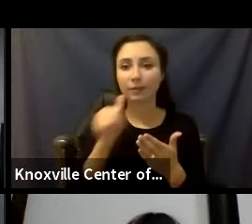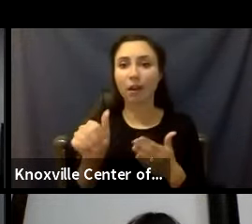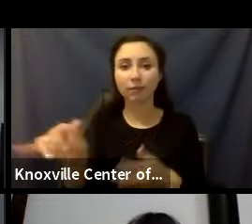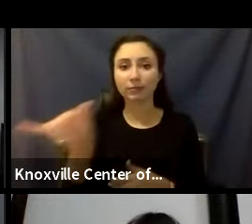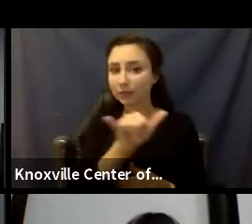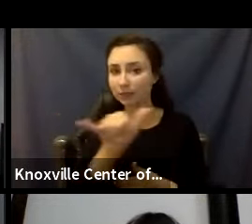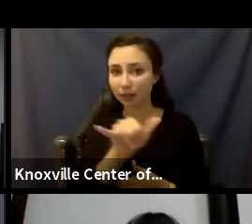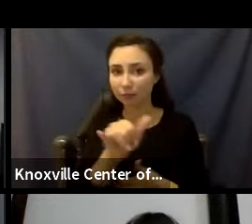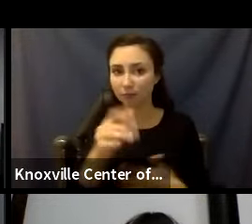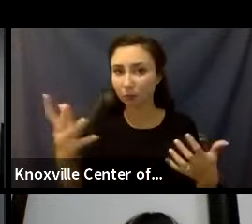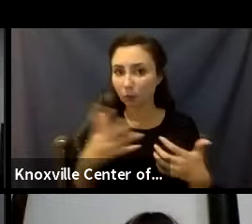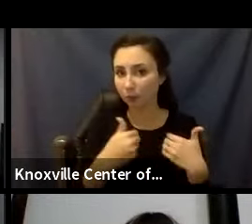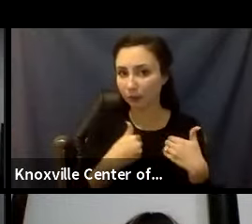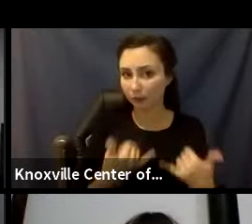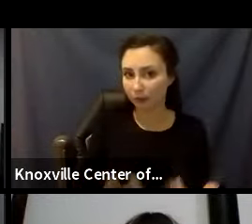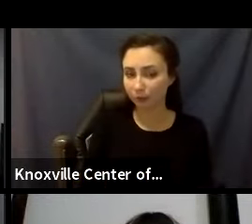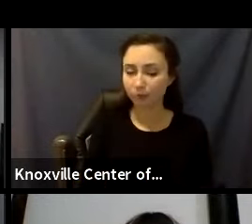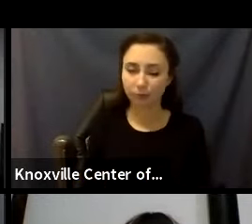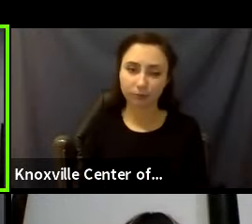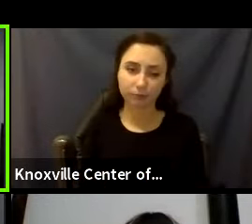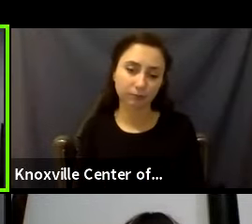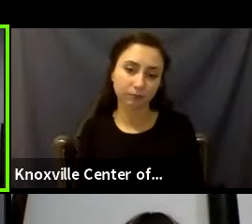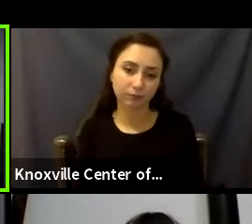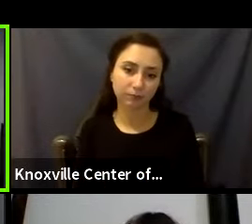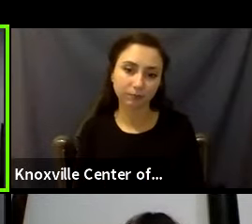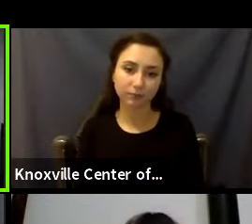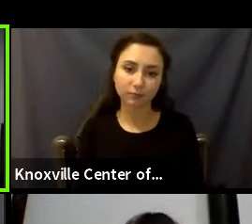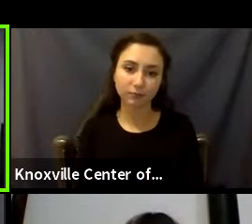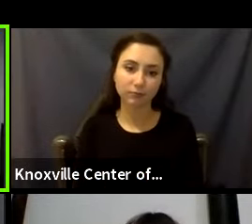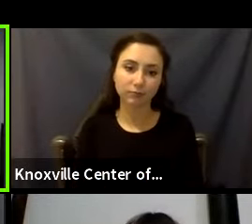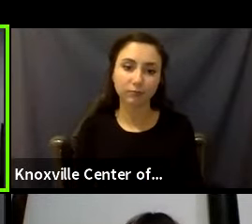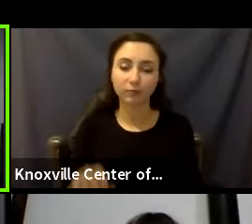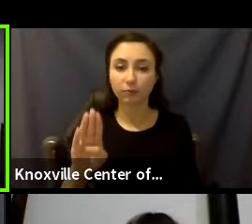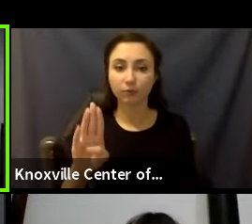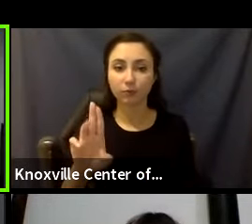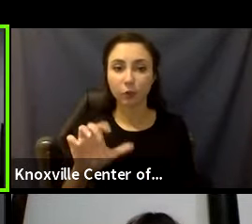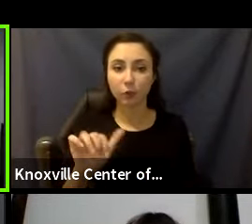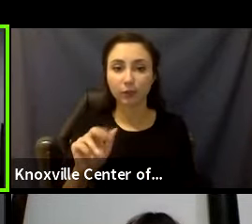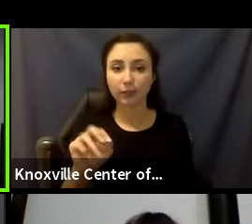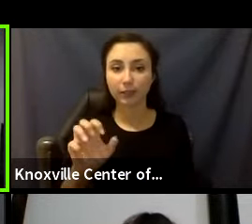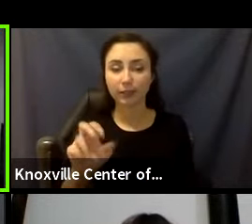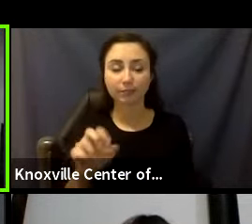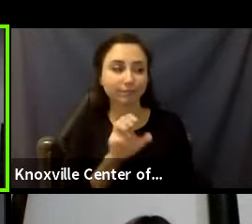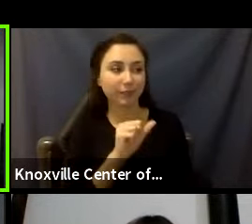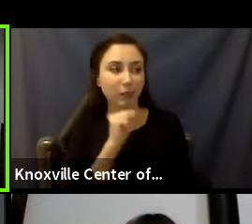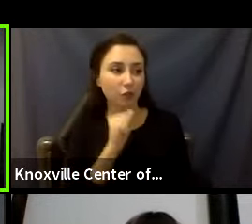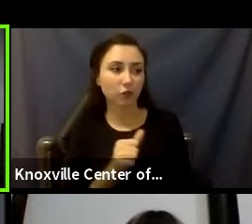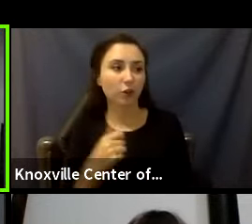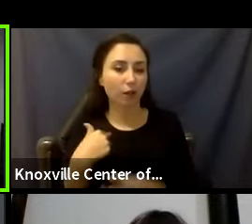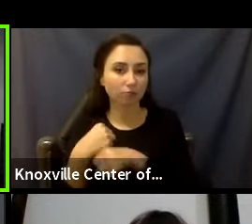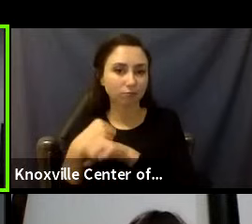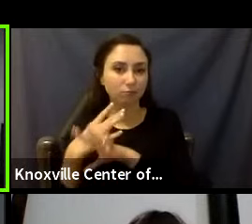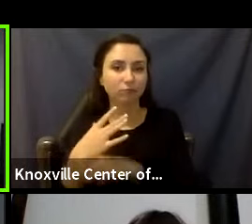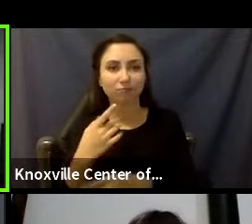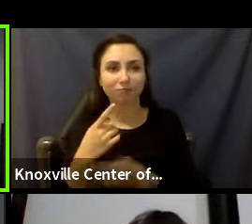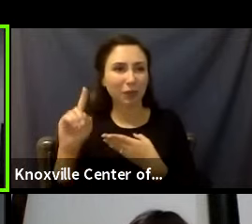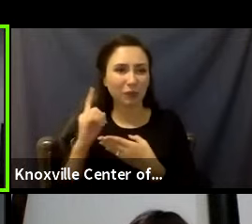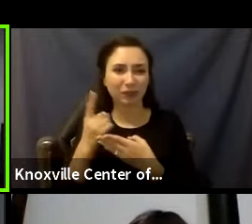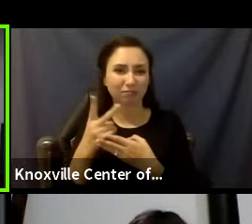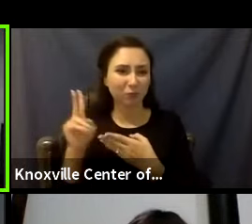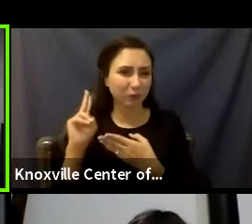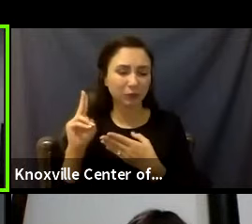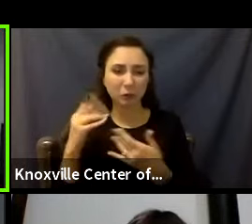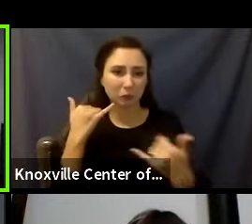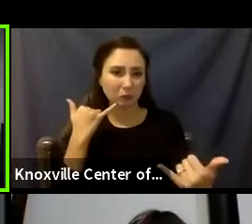in place right now. Yeah, they're not. I was on a call last week or this week, I think,